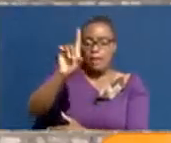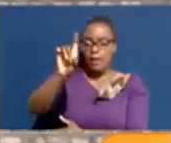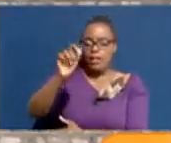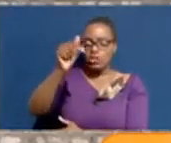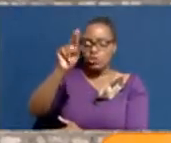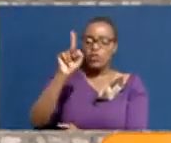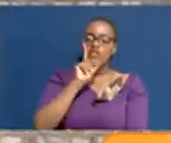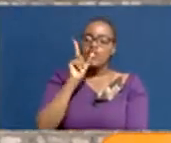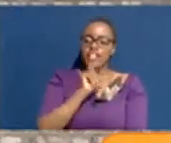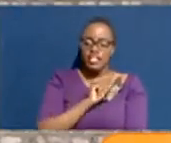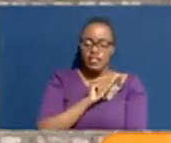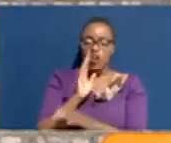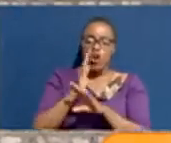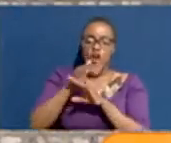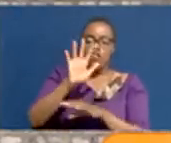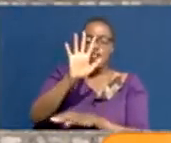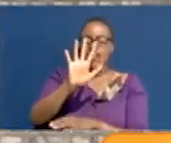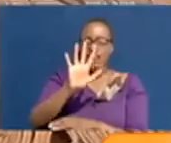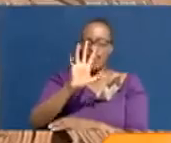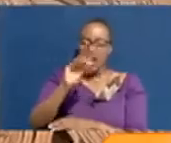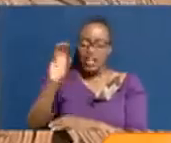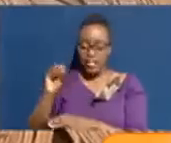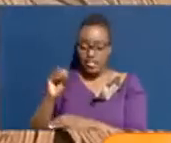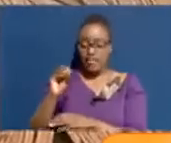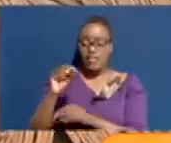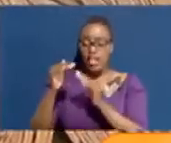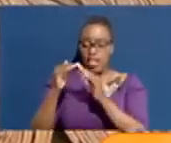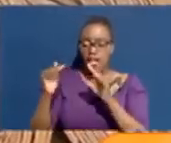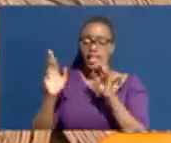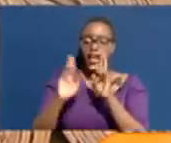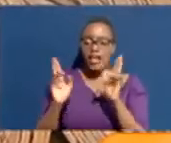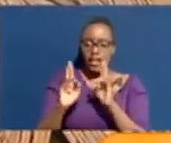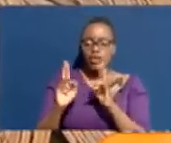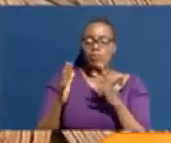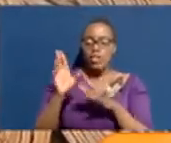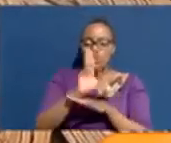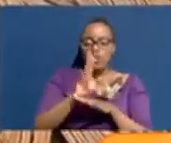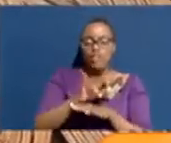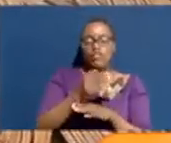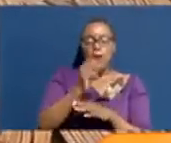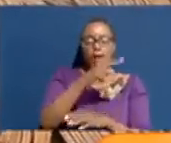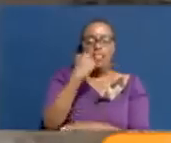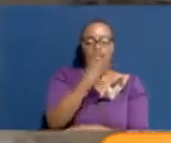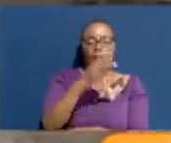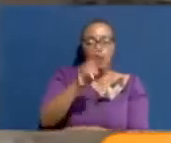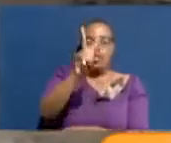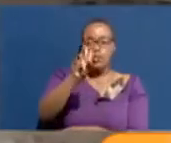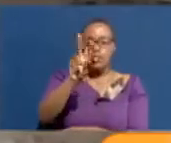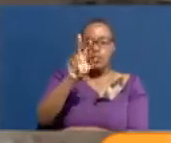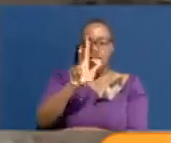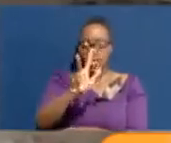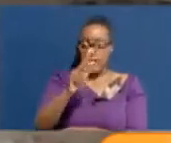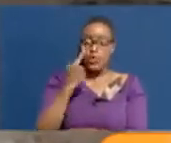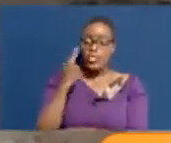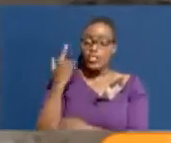is complete, with more than 500 units expected to be ready for occupation in February 2023. Kama mnavyoona amenities nyuma